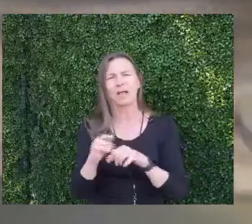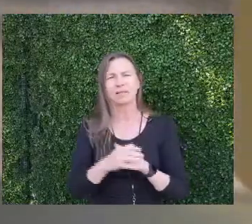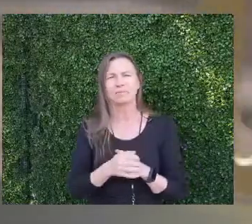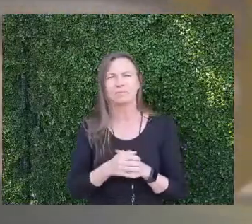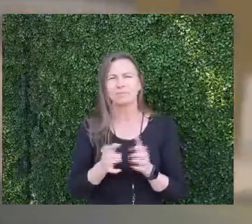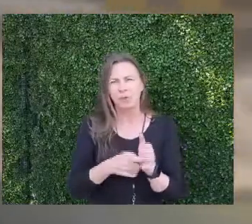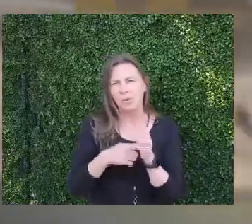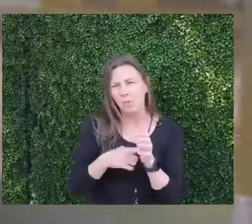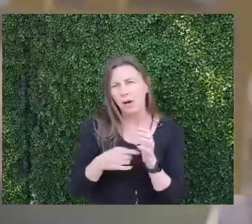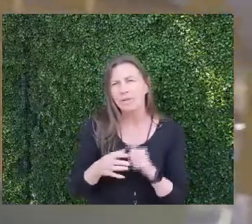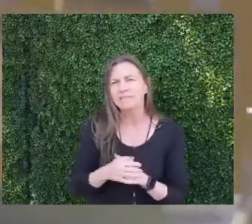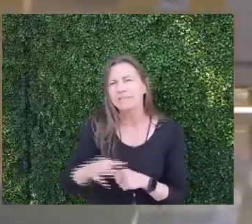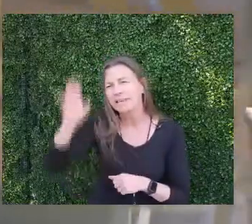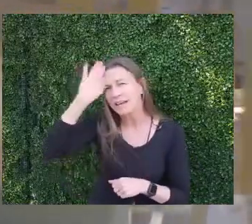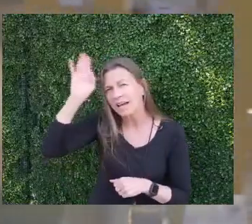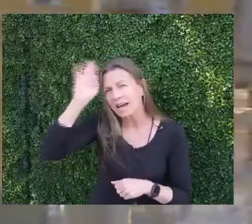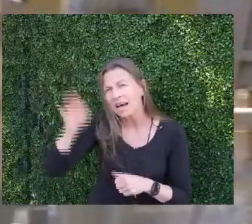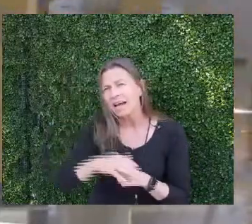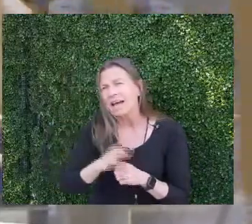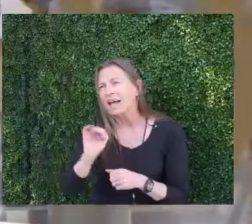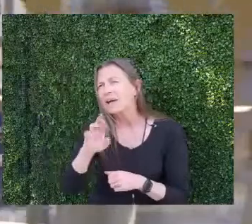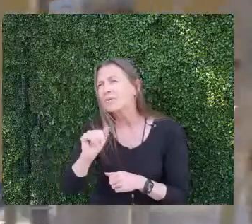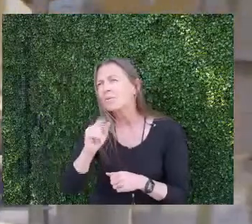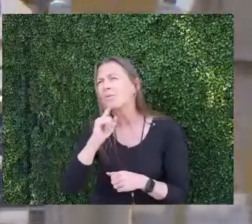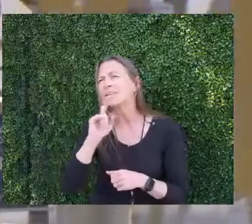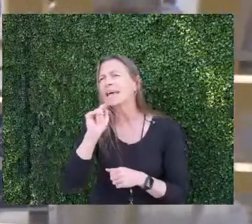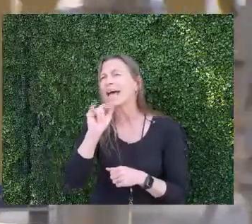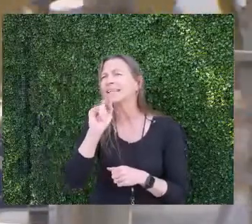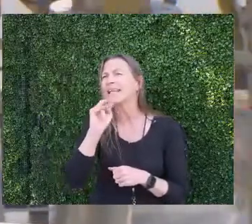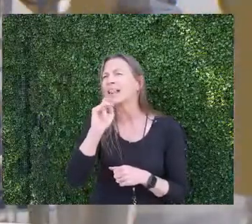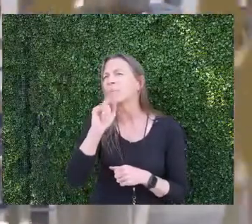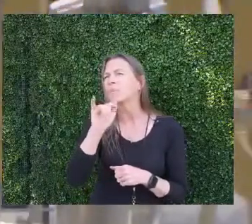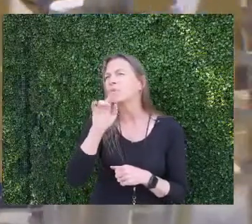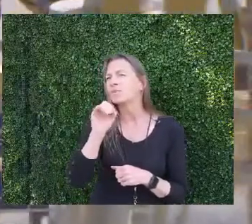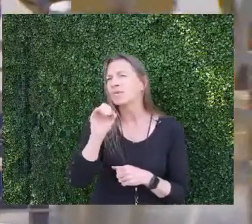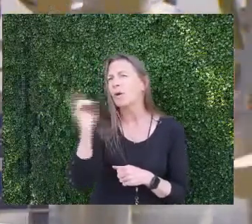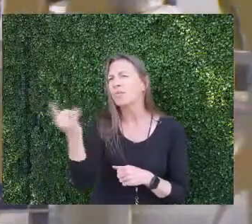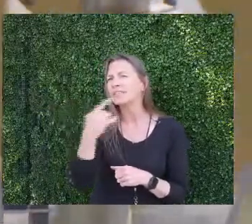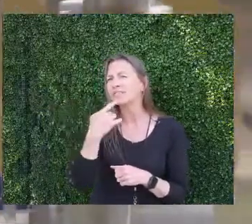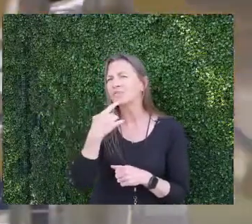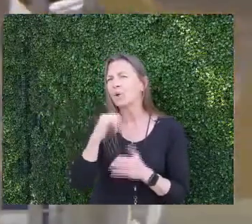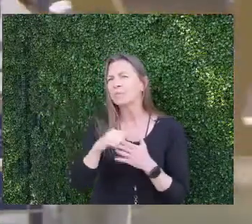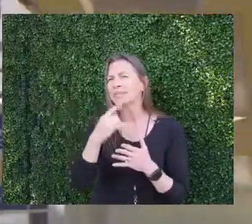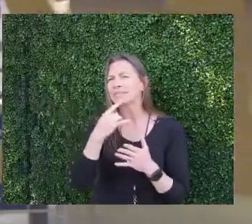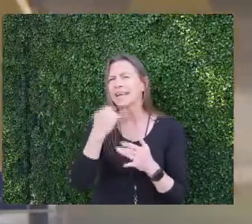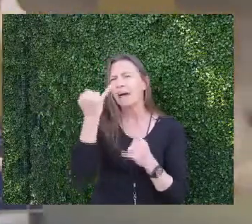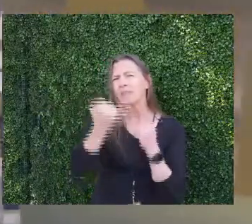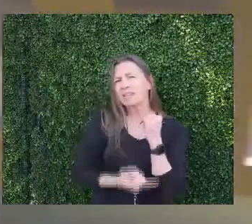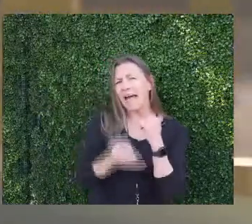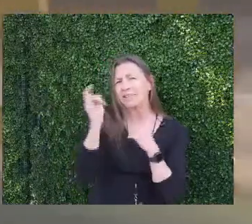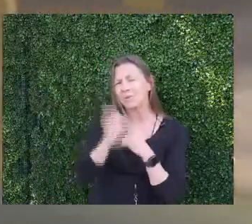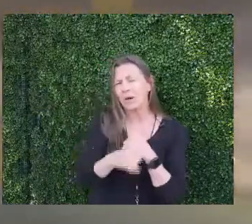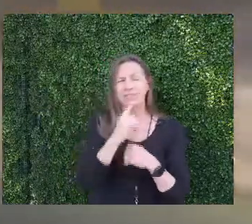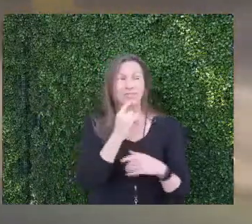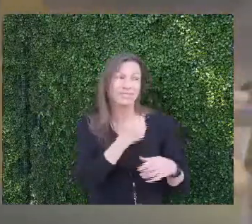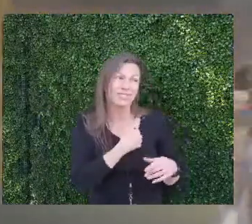Hi, Governor. I'm Maria Ochoa with Telemundo Network, and they just told me to say that I'm the last question. I'm okay. Sorry,